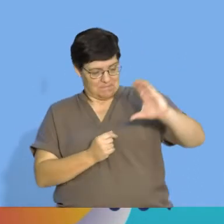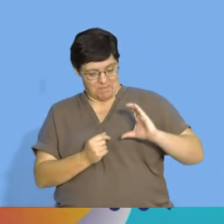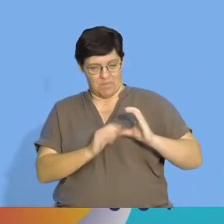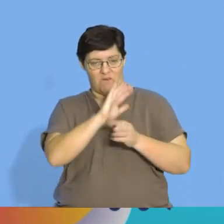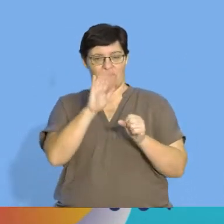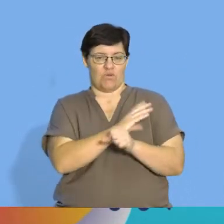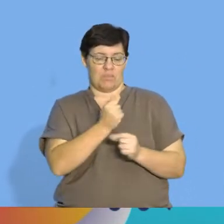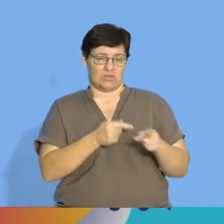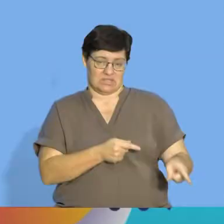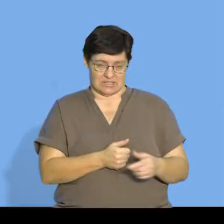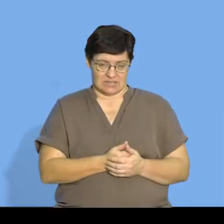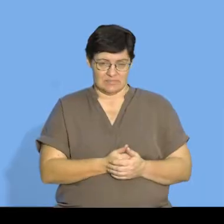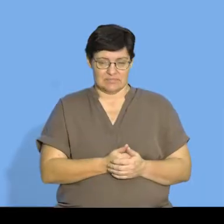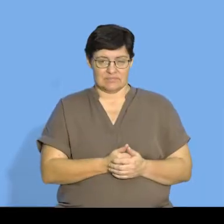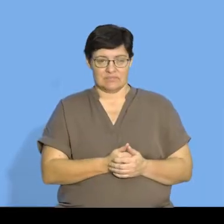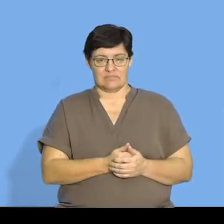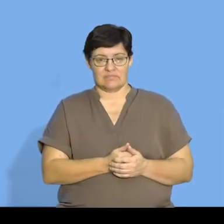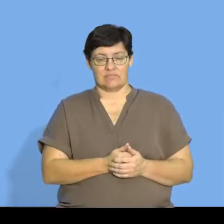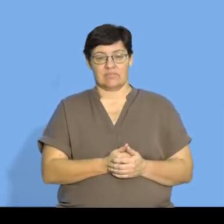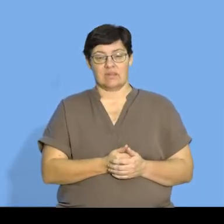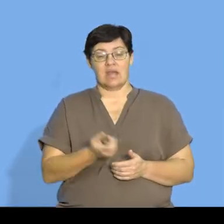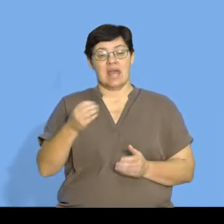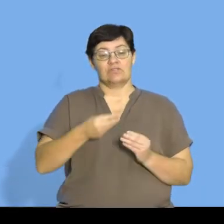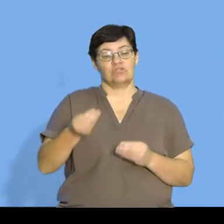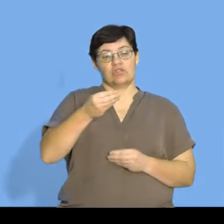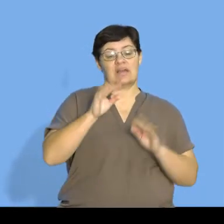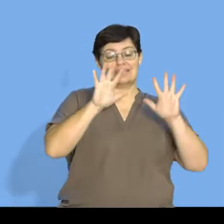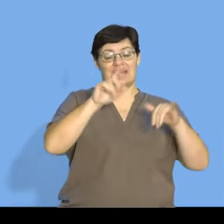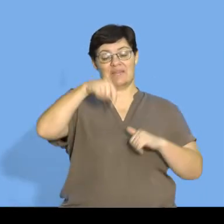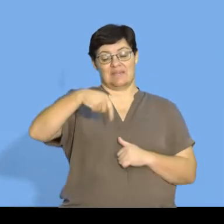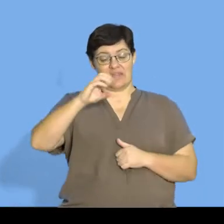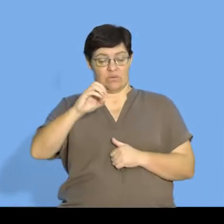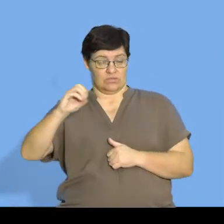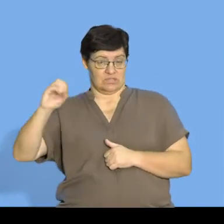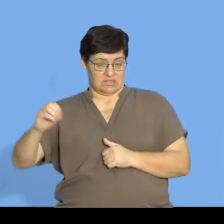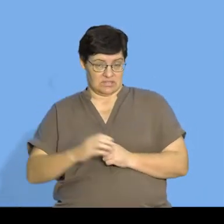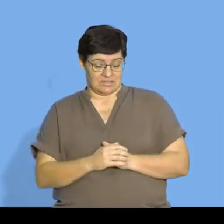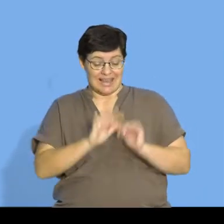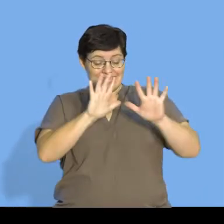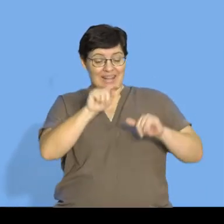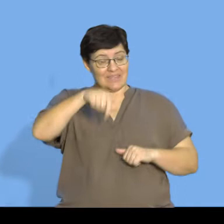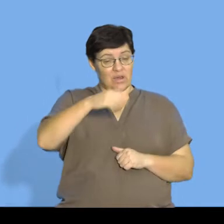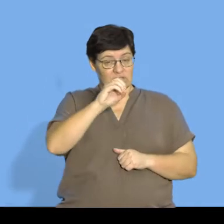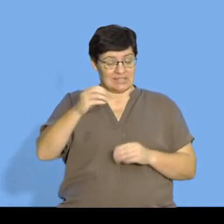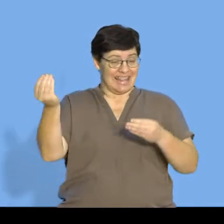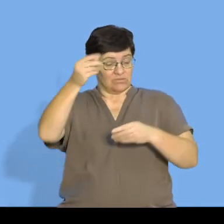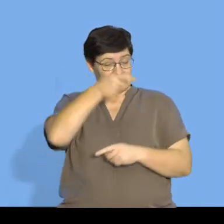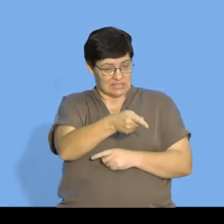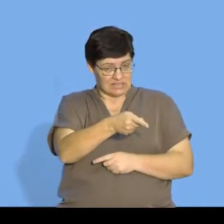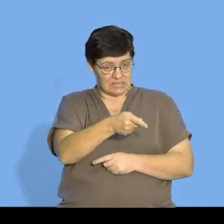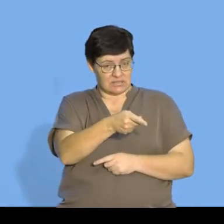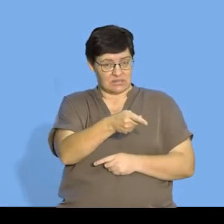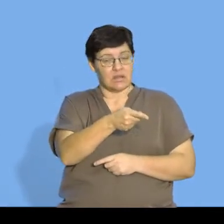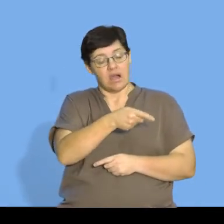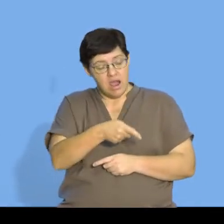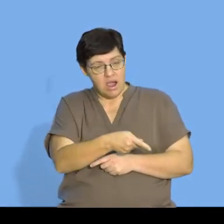entire amount. So if we illustrate and we say there was interest that was earned to the value of 10,000 Rand, so the 10,000